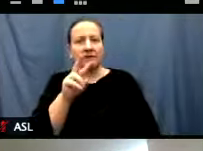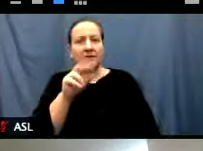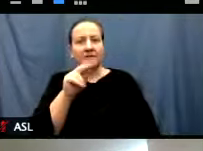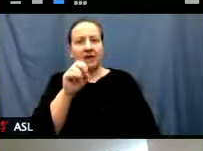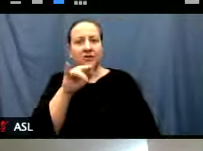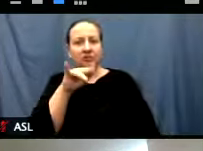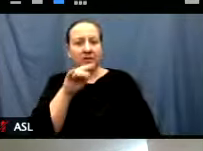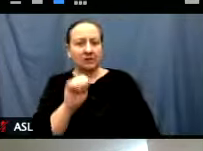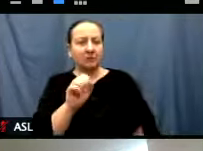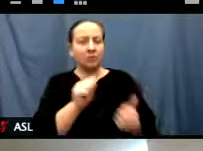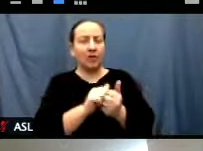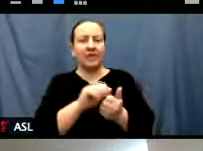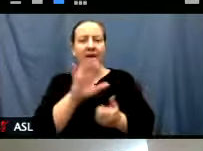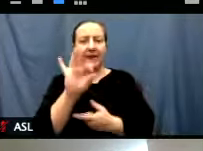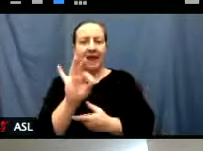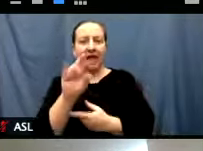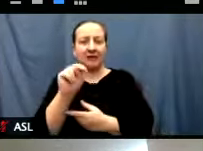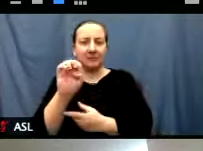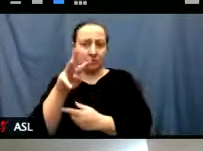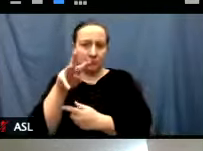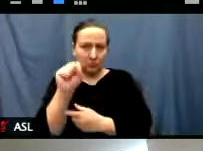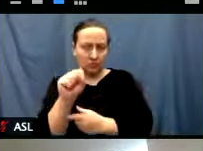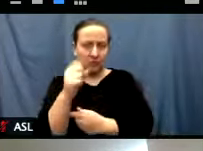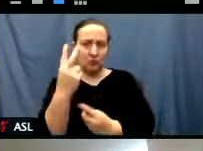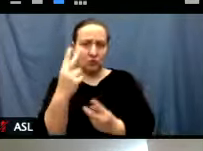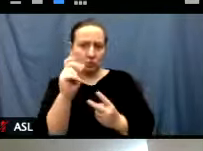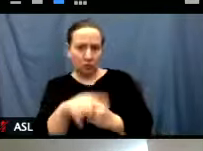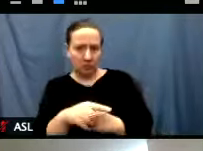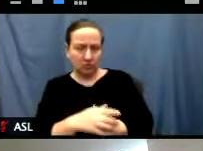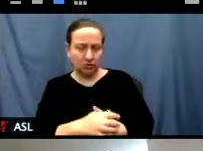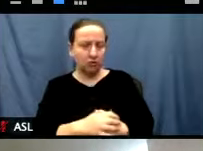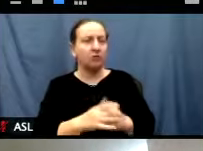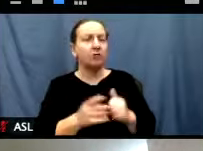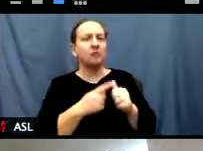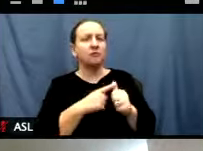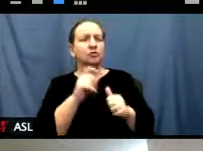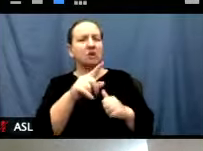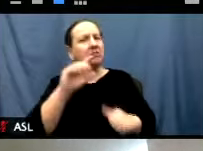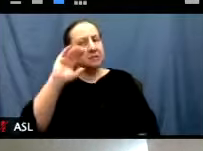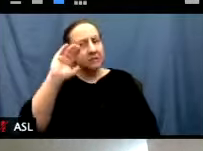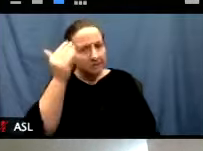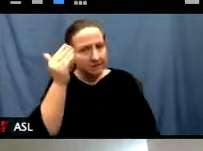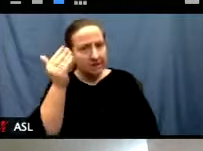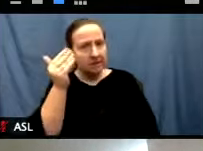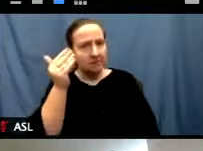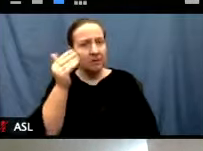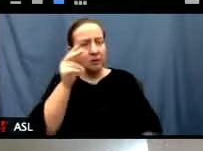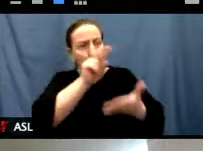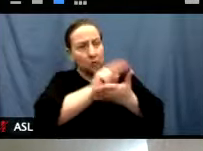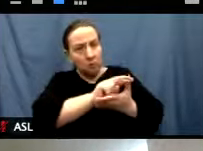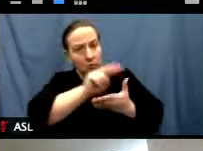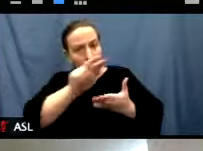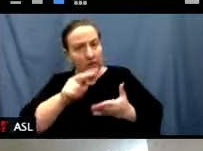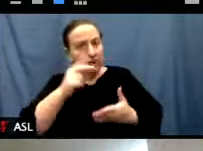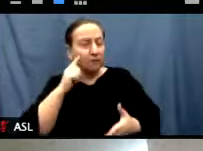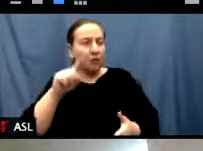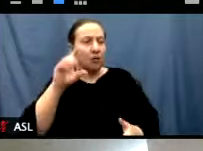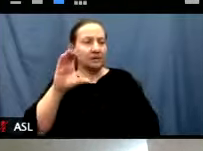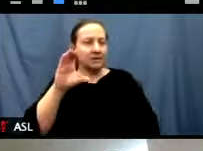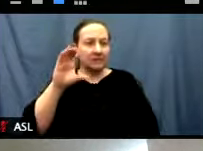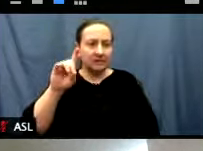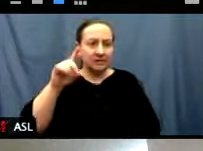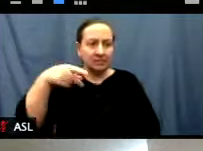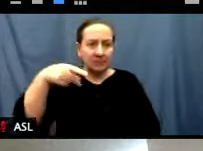2 questions. First question is, it appears as if it took 2 weeks for CDPHE to sort of